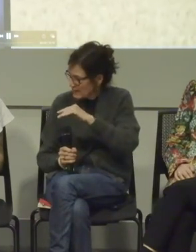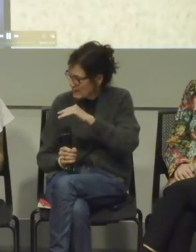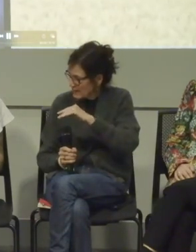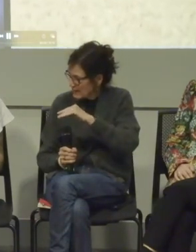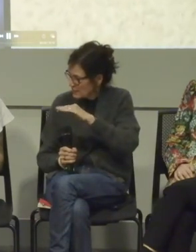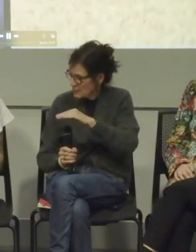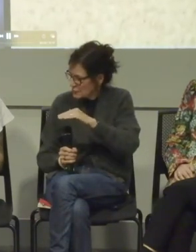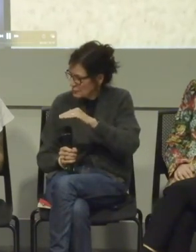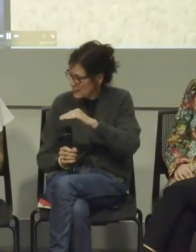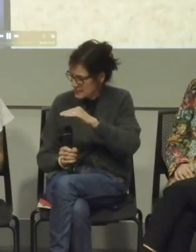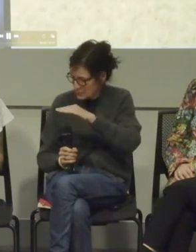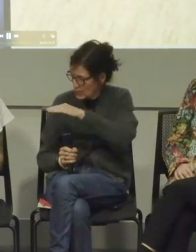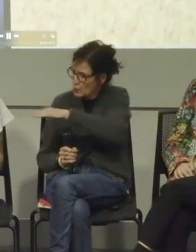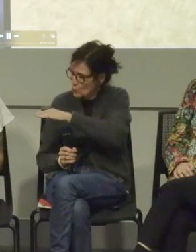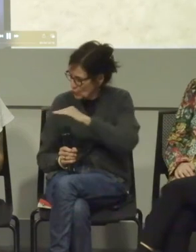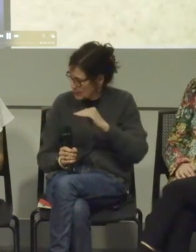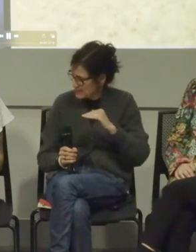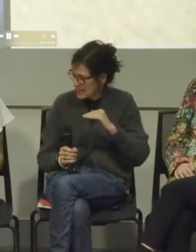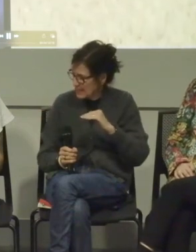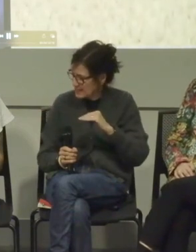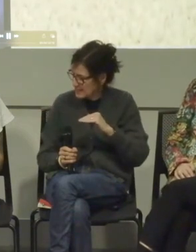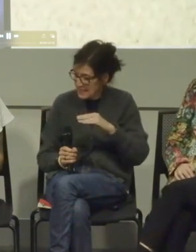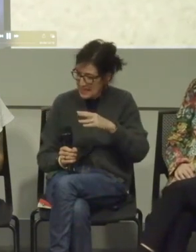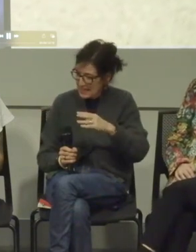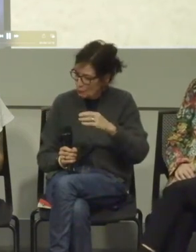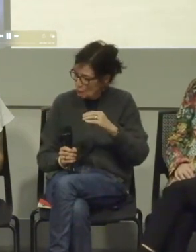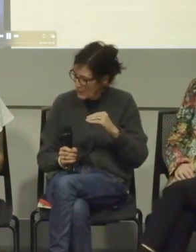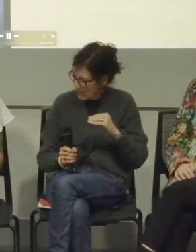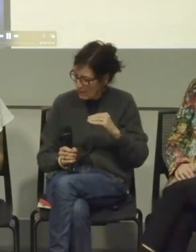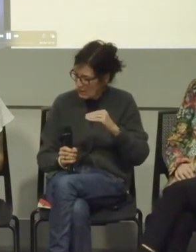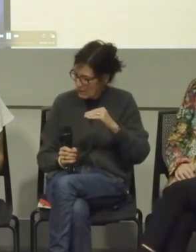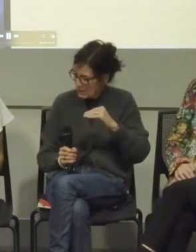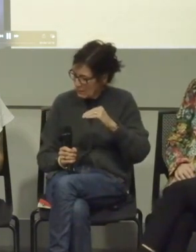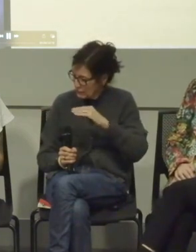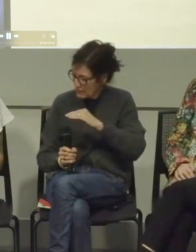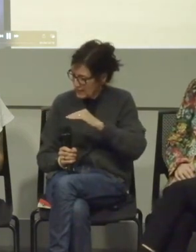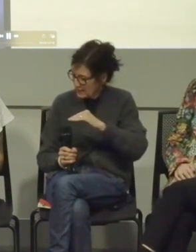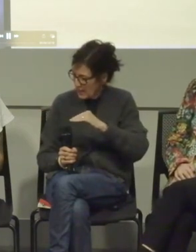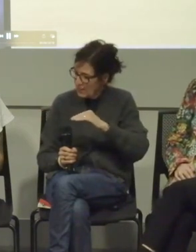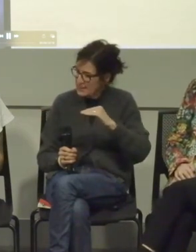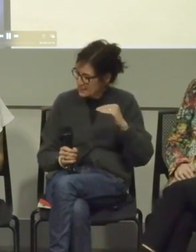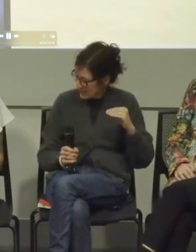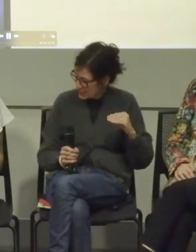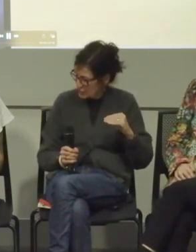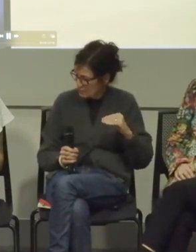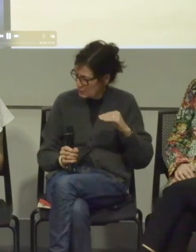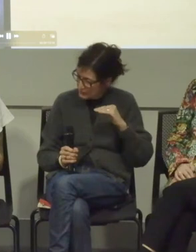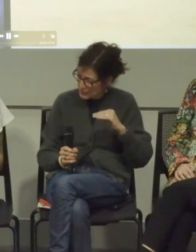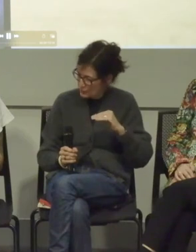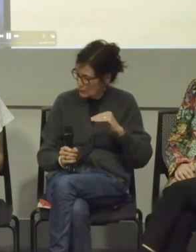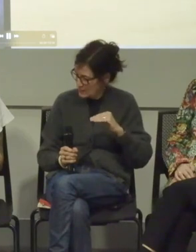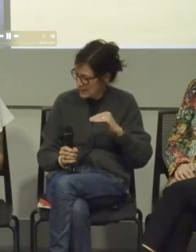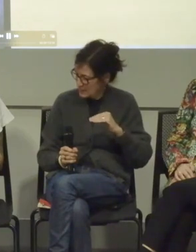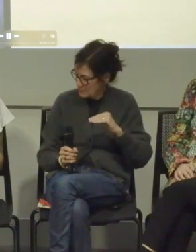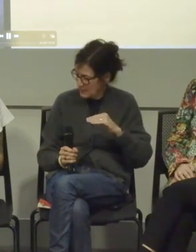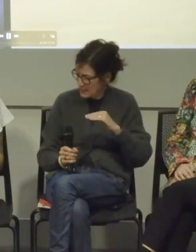thing, you know, there are two things, because we all work as artists and revel in our isolation and privilege